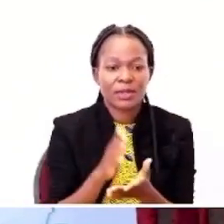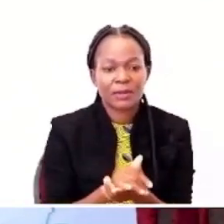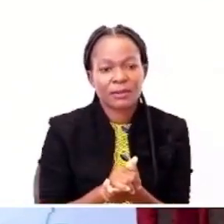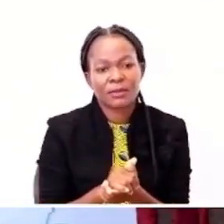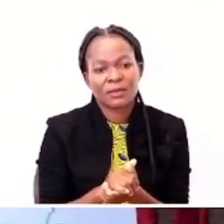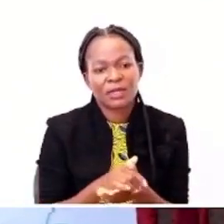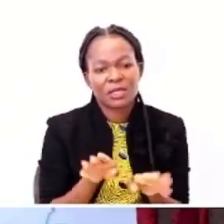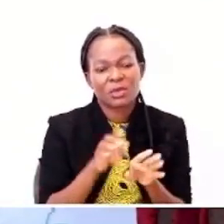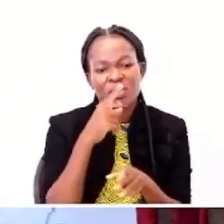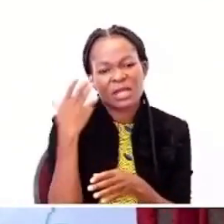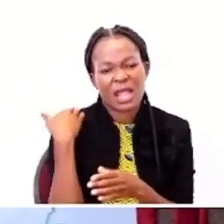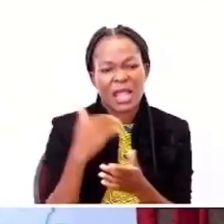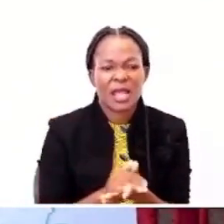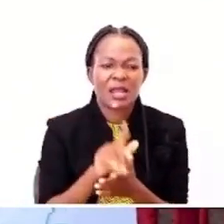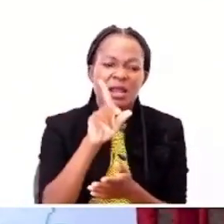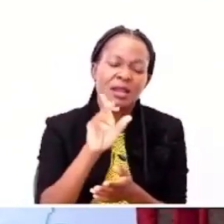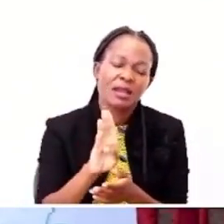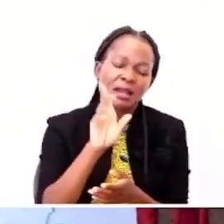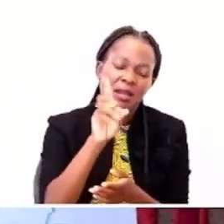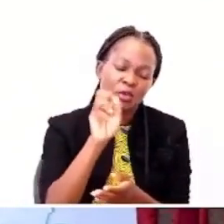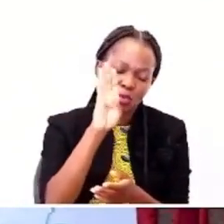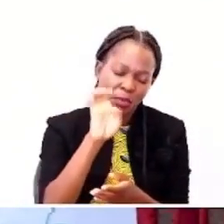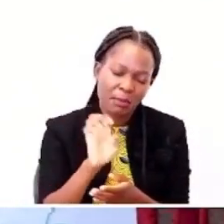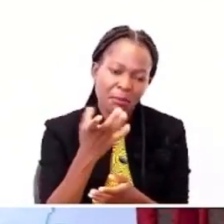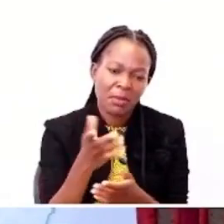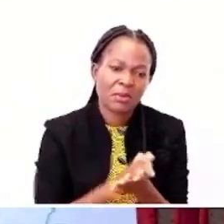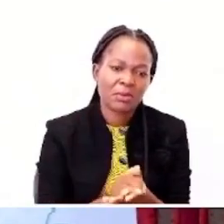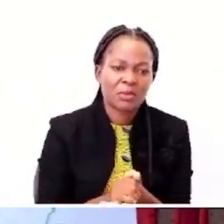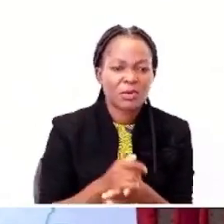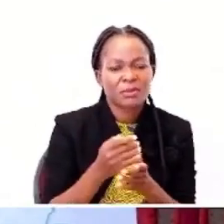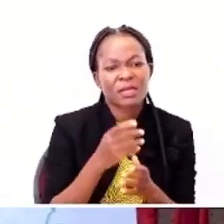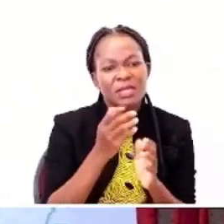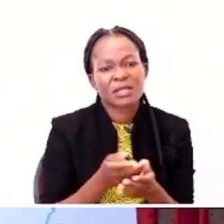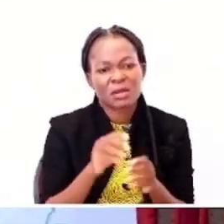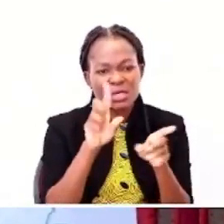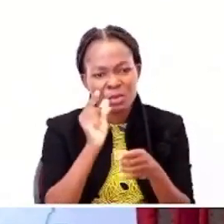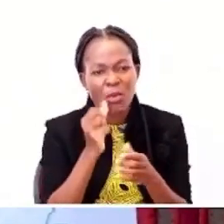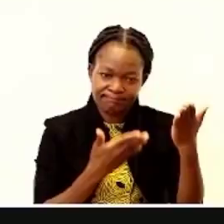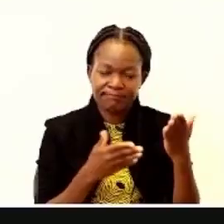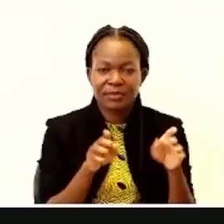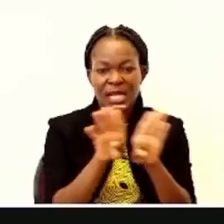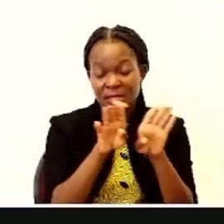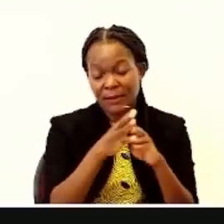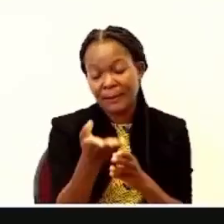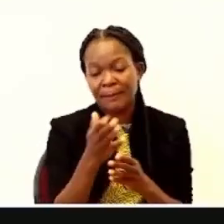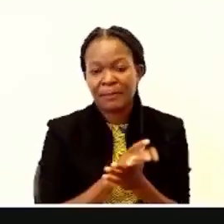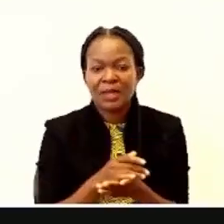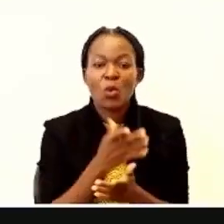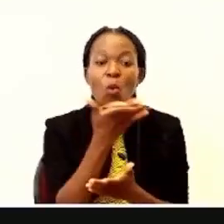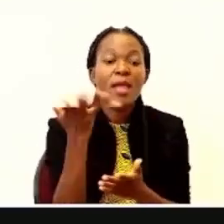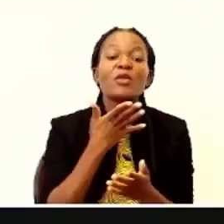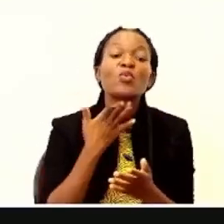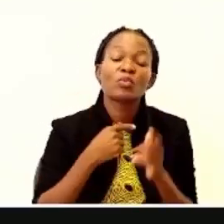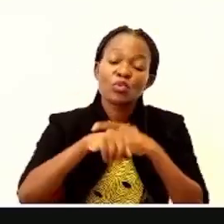Dr. Nduba said, where small farmers are subsidizing the sins of the big people. Where do we want to